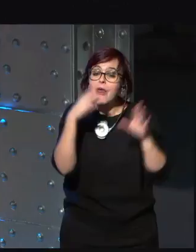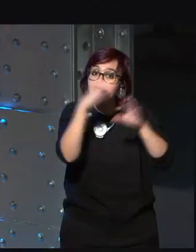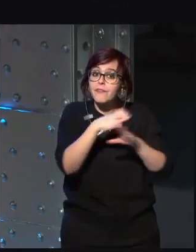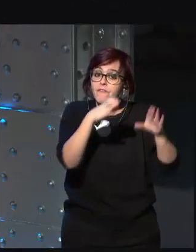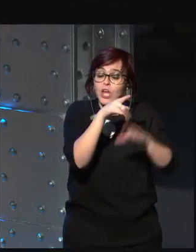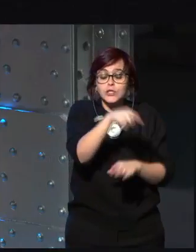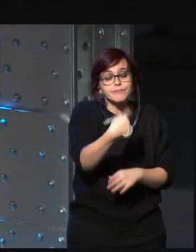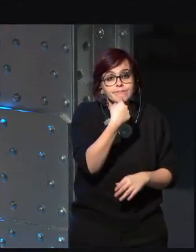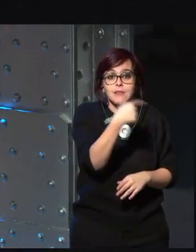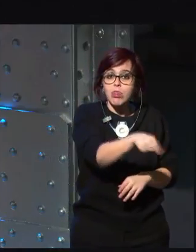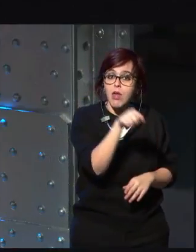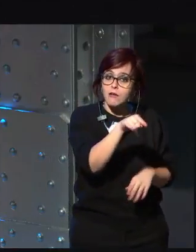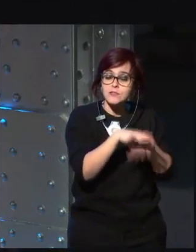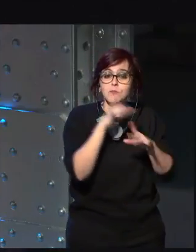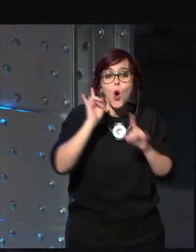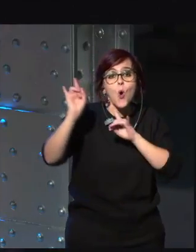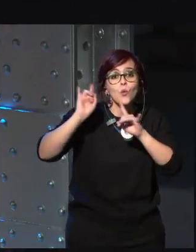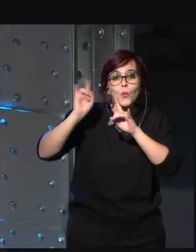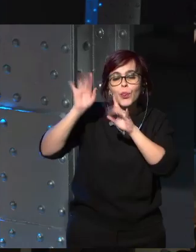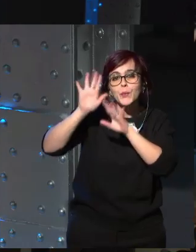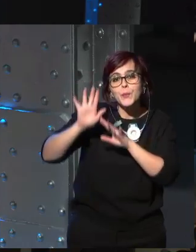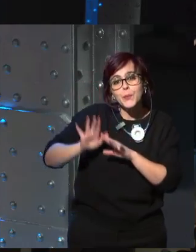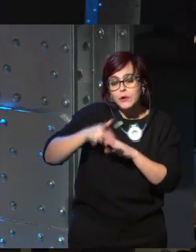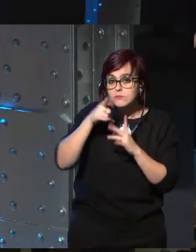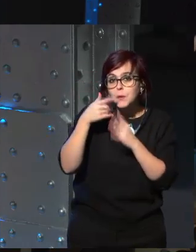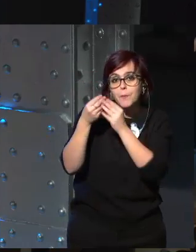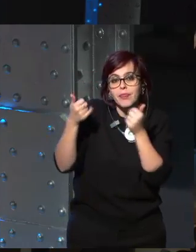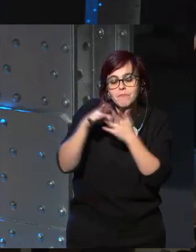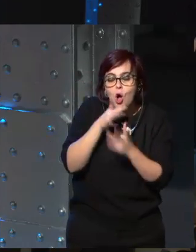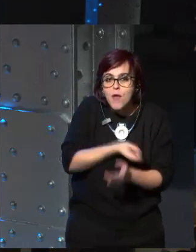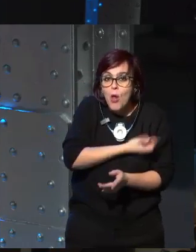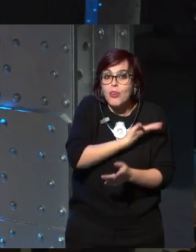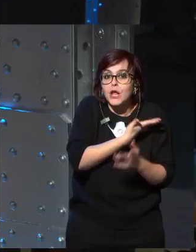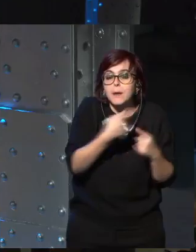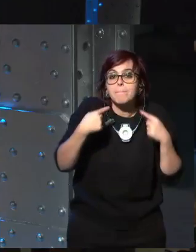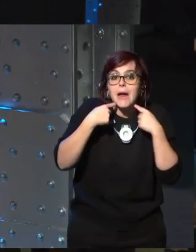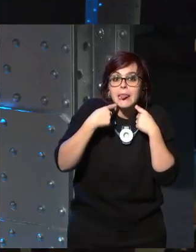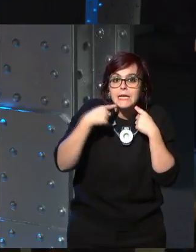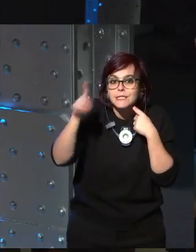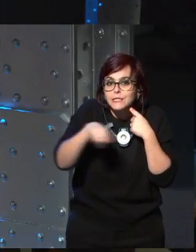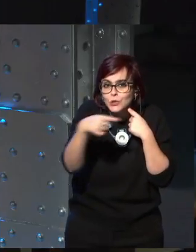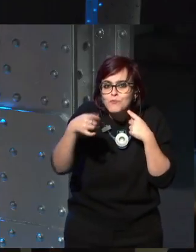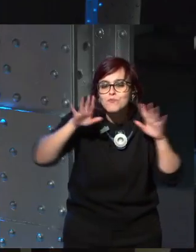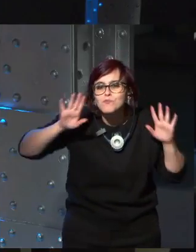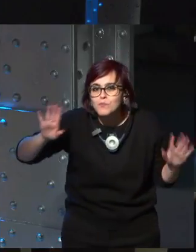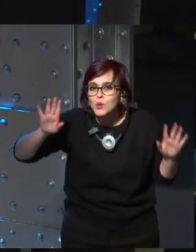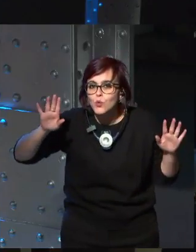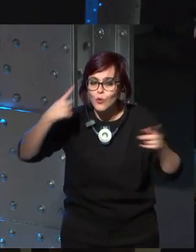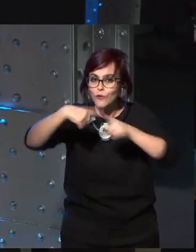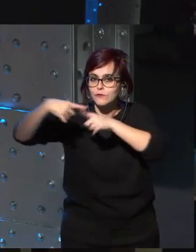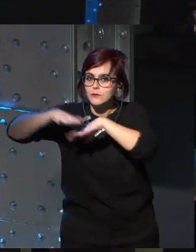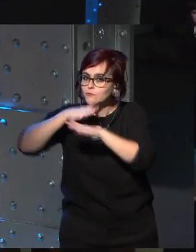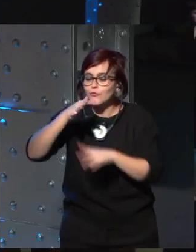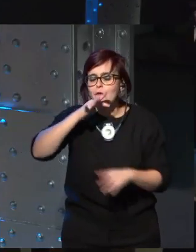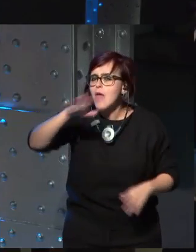isn't, but there's so many of us that it just doesn't quite seem to make total sense to us that can be the case.